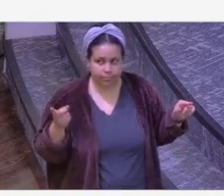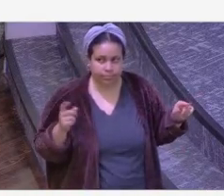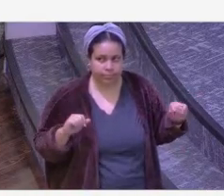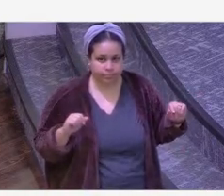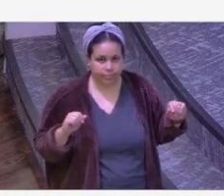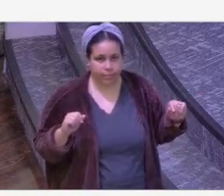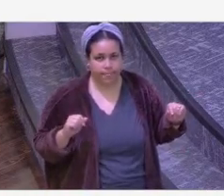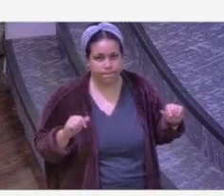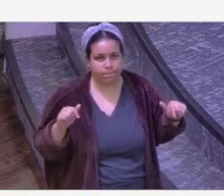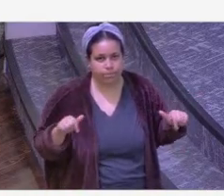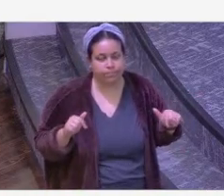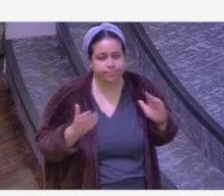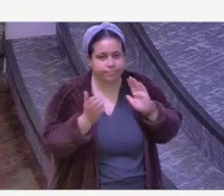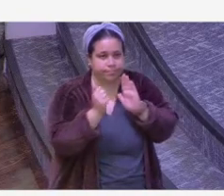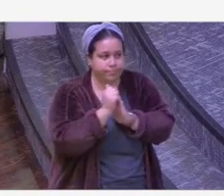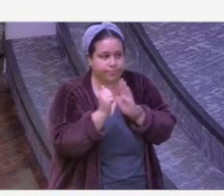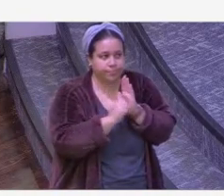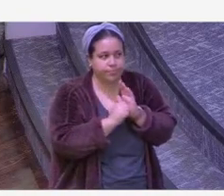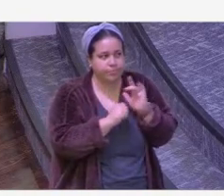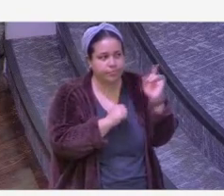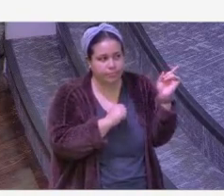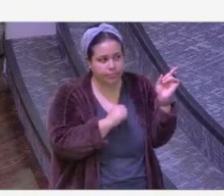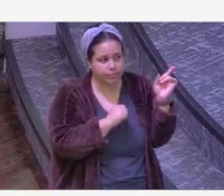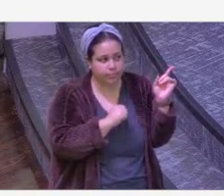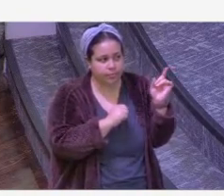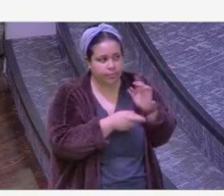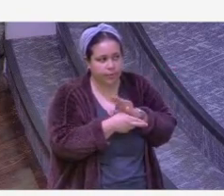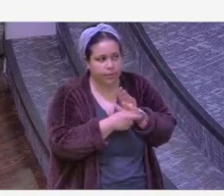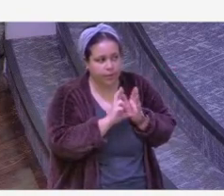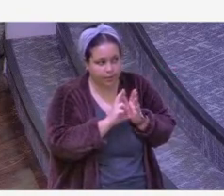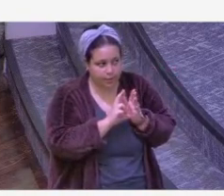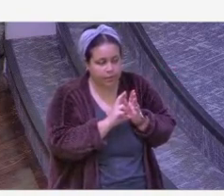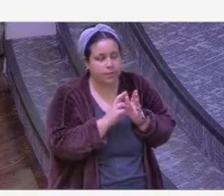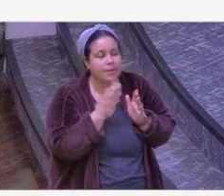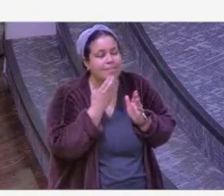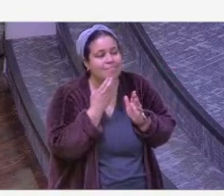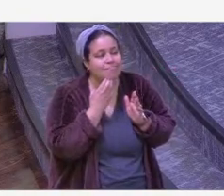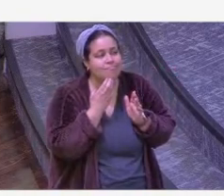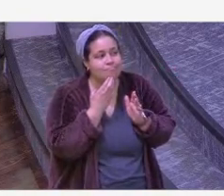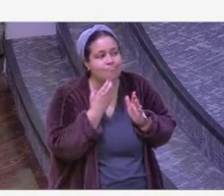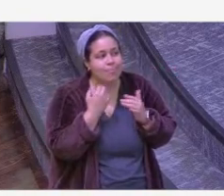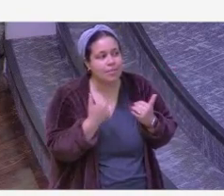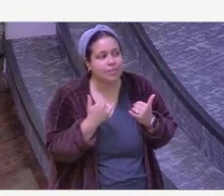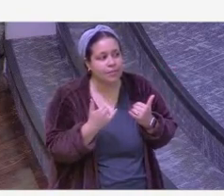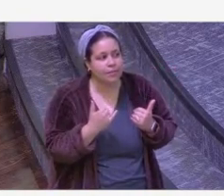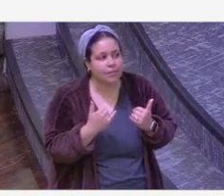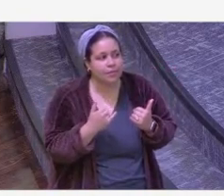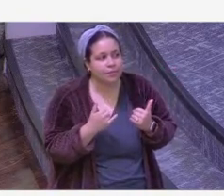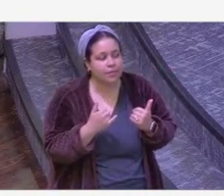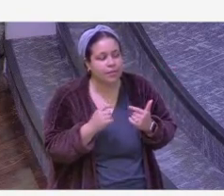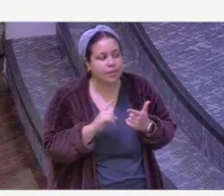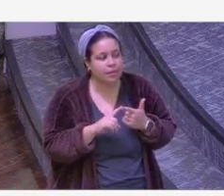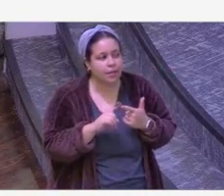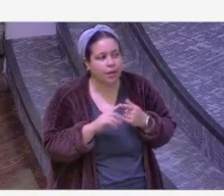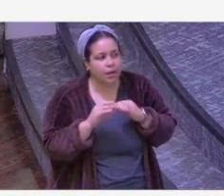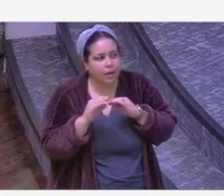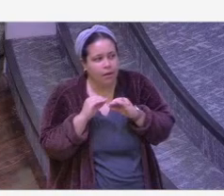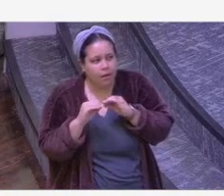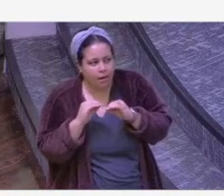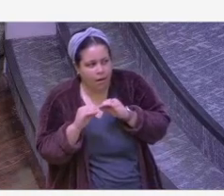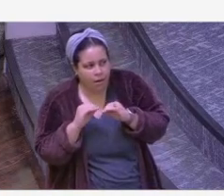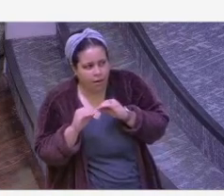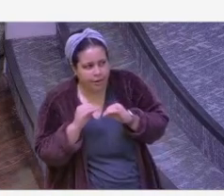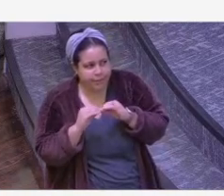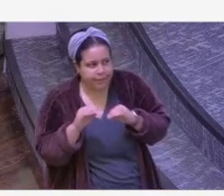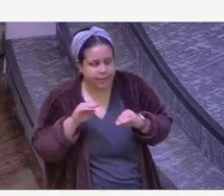So this is the agenda for the evening. We'll review the budget as of today. Again, it's still tweaking a little bit on the expenditure